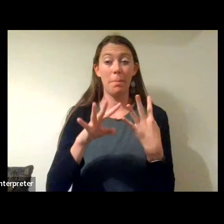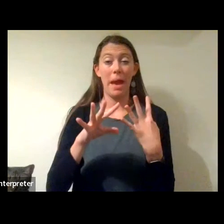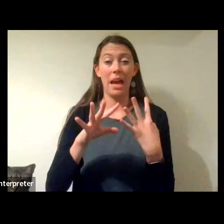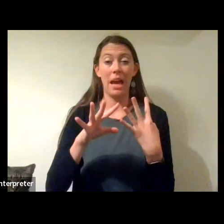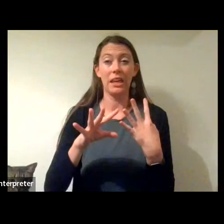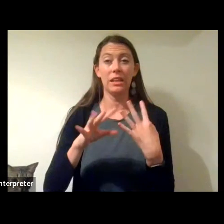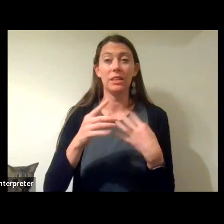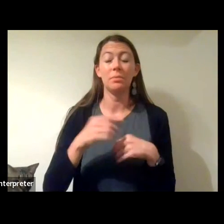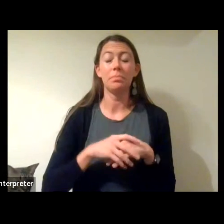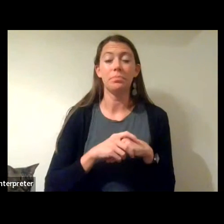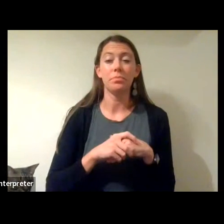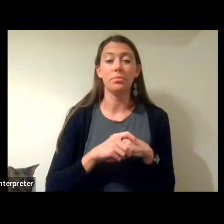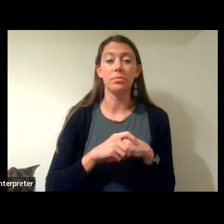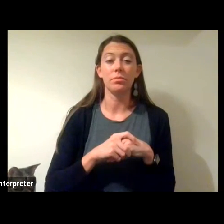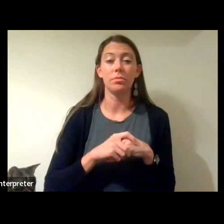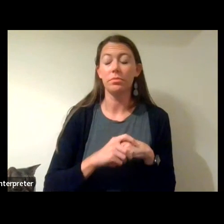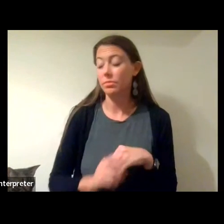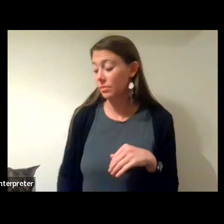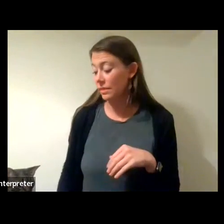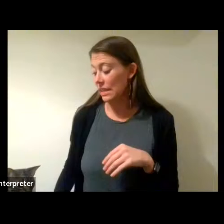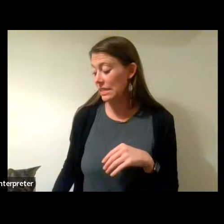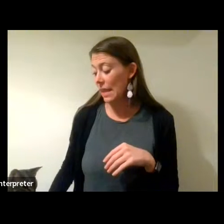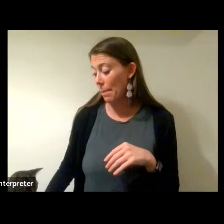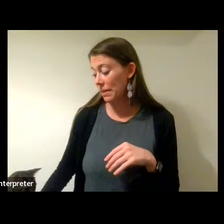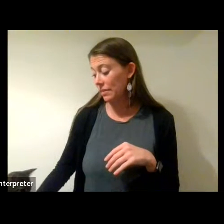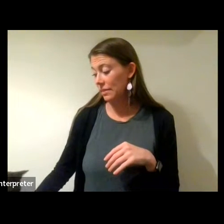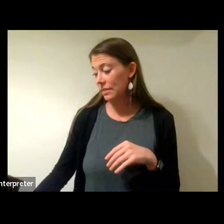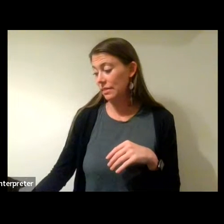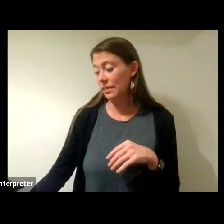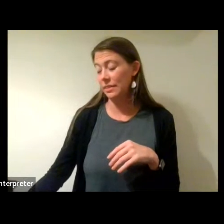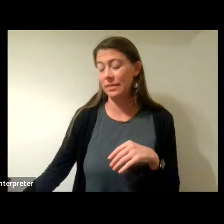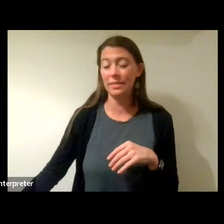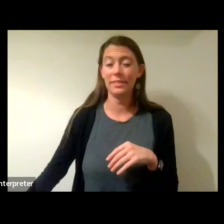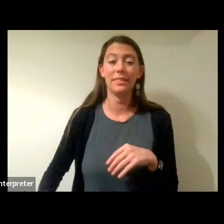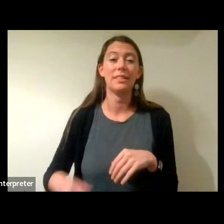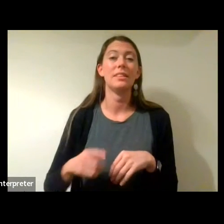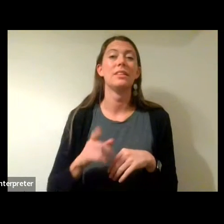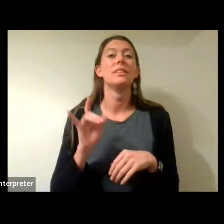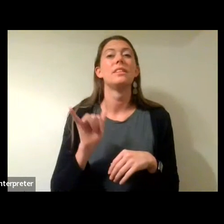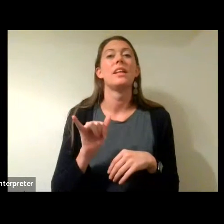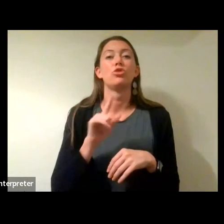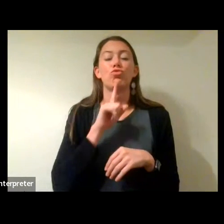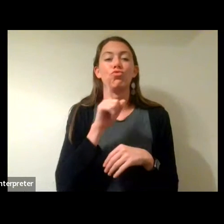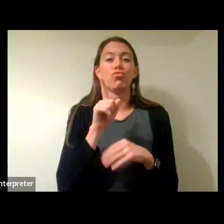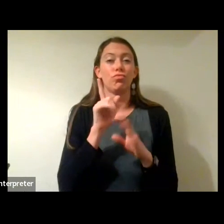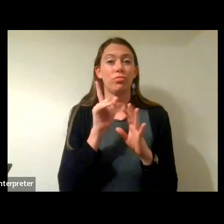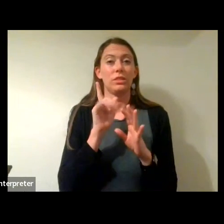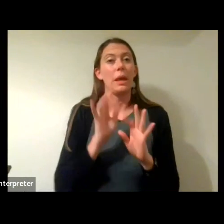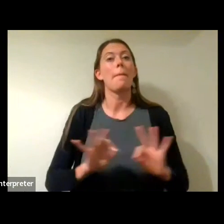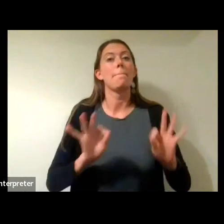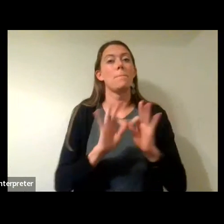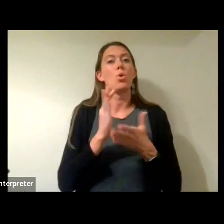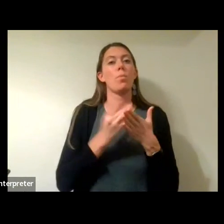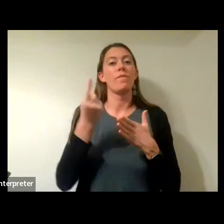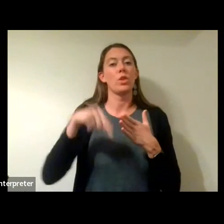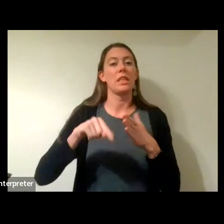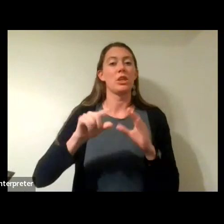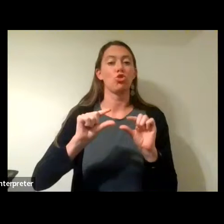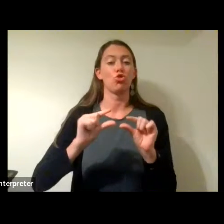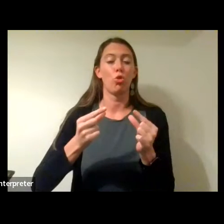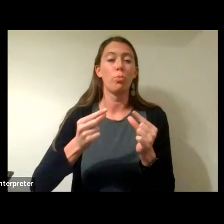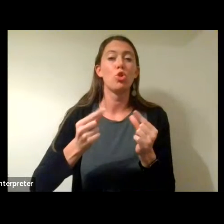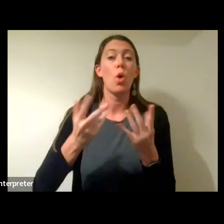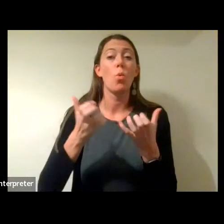That is I think super key, a really important piece of this group. And so I want to encourage those of us who haven't